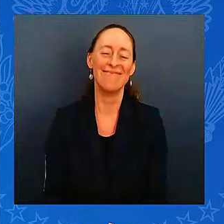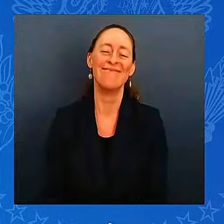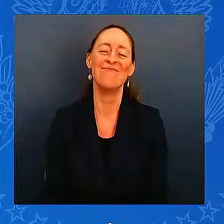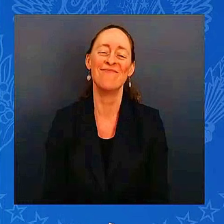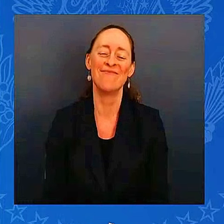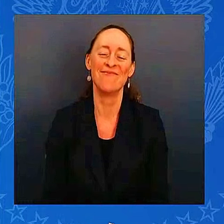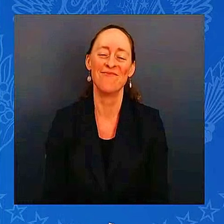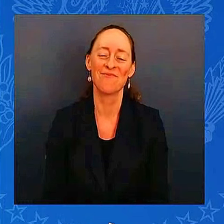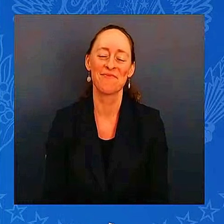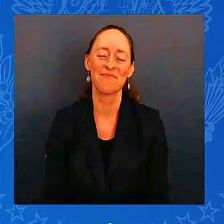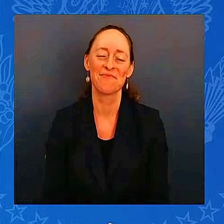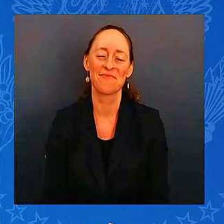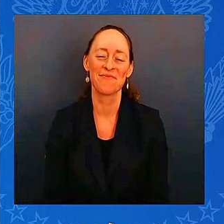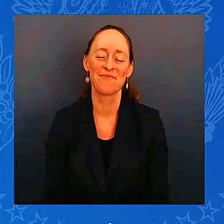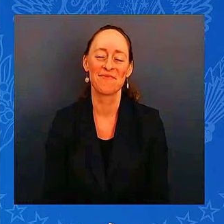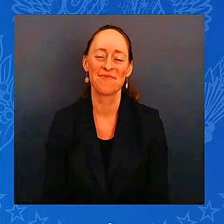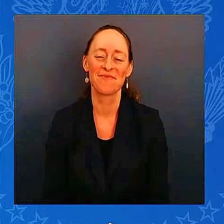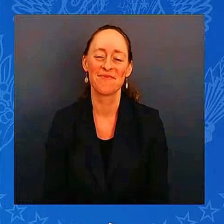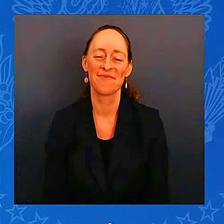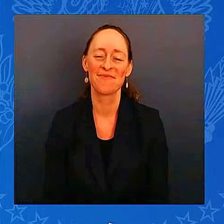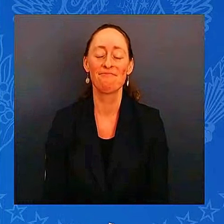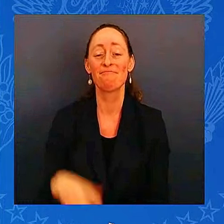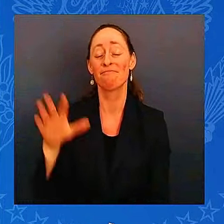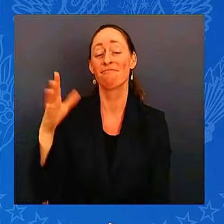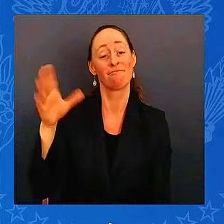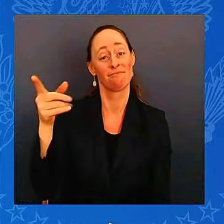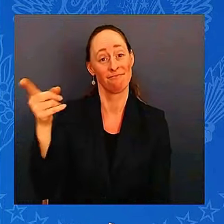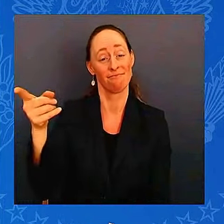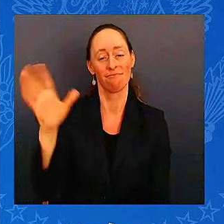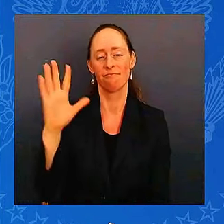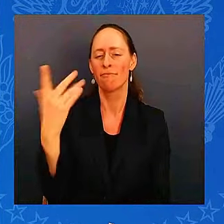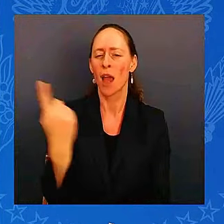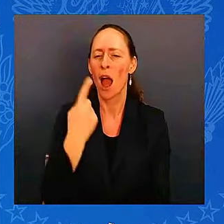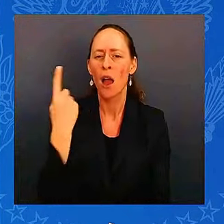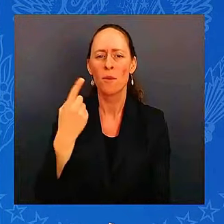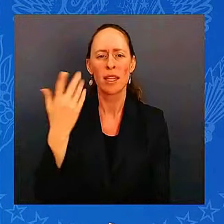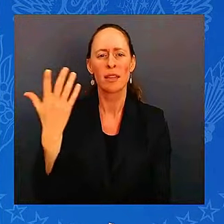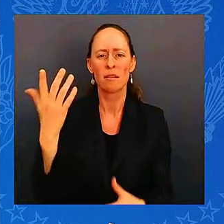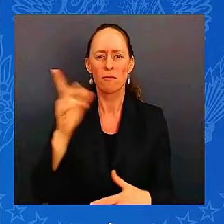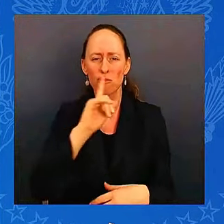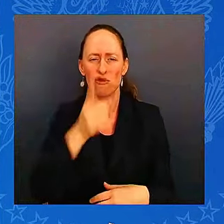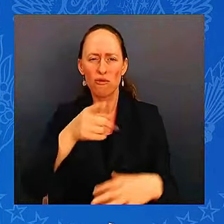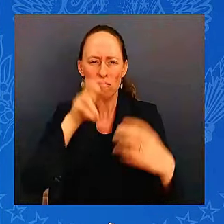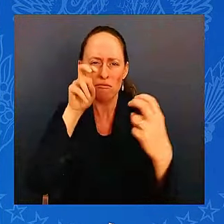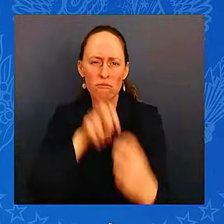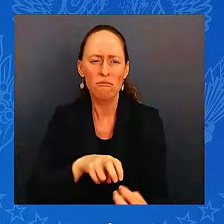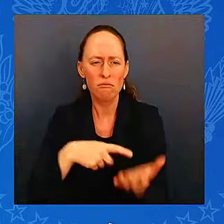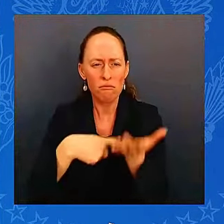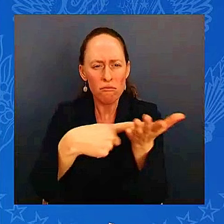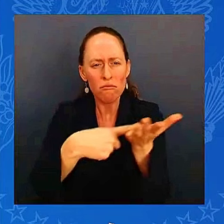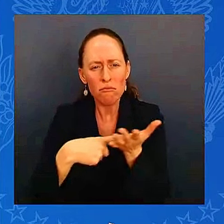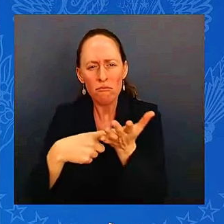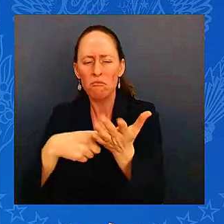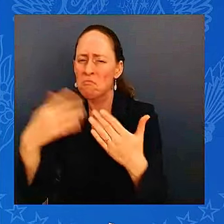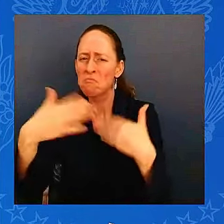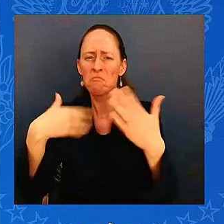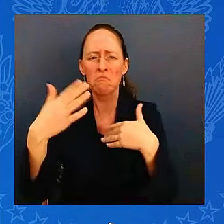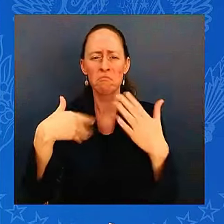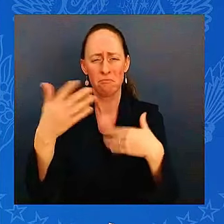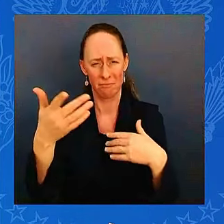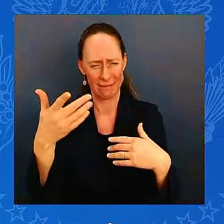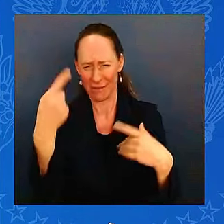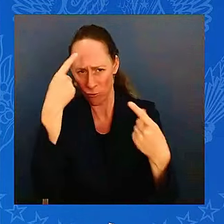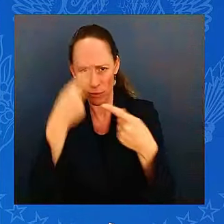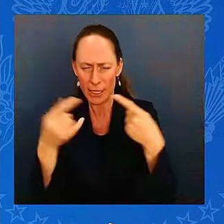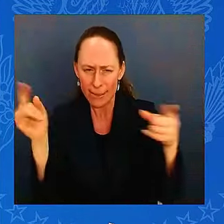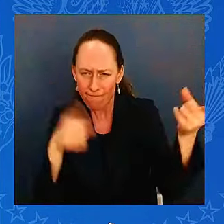He doesn't just reach across the table, he builds consensus, and he doesn't get bogged down by the scale